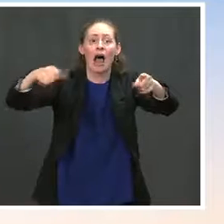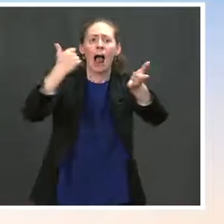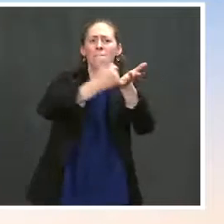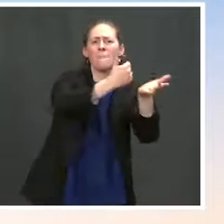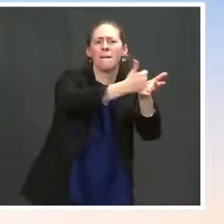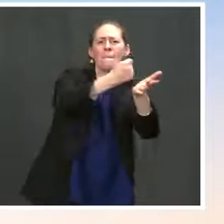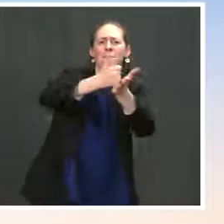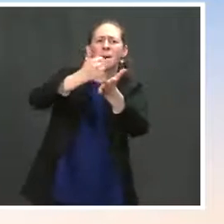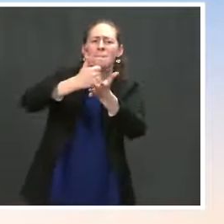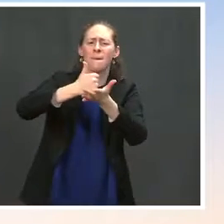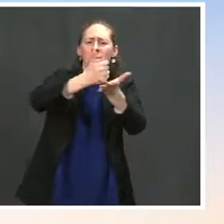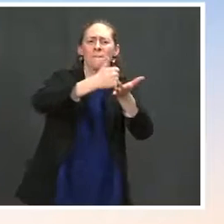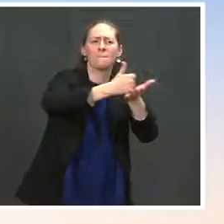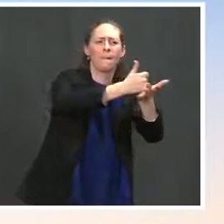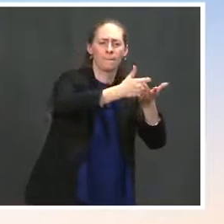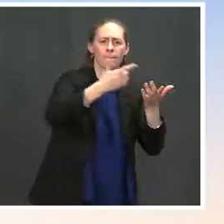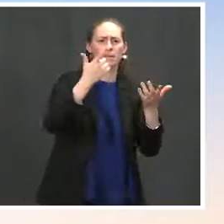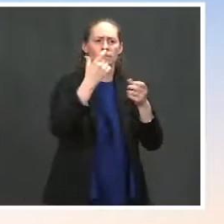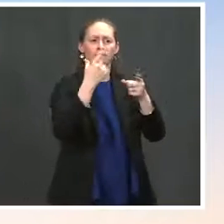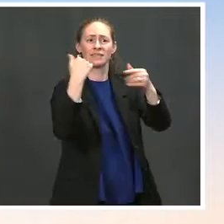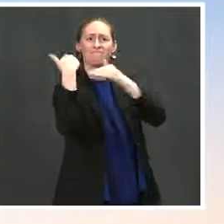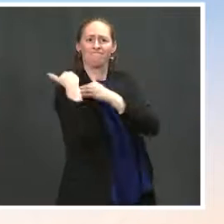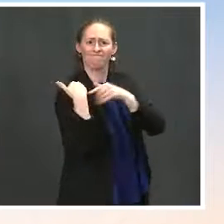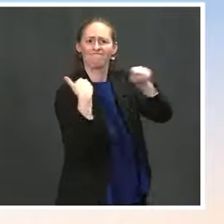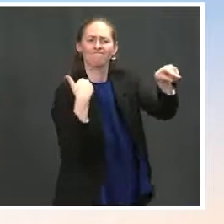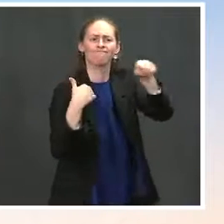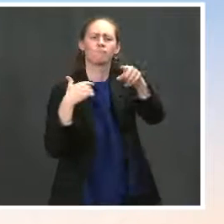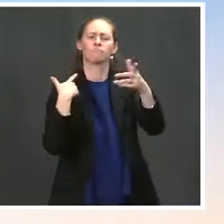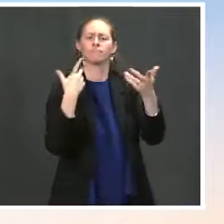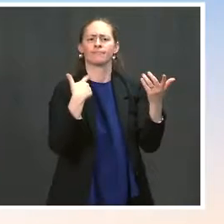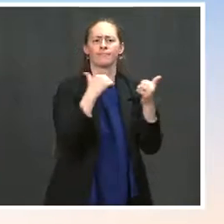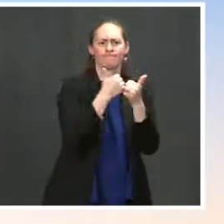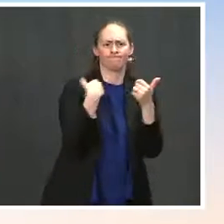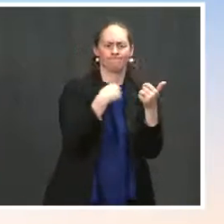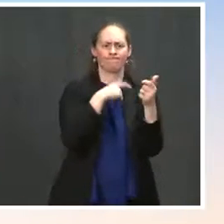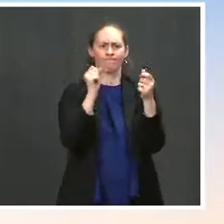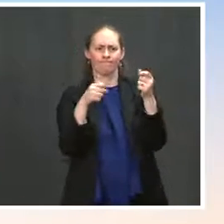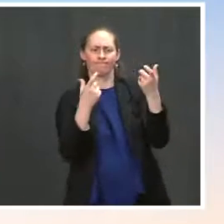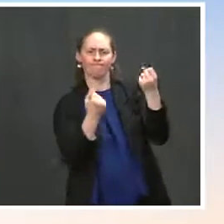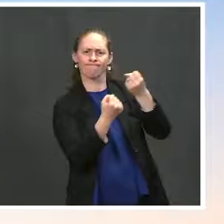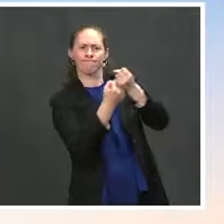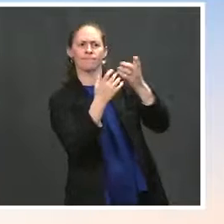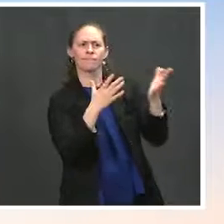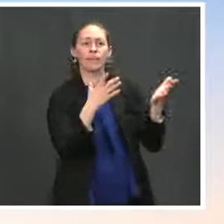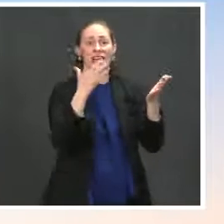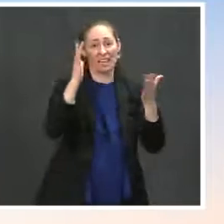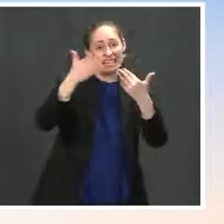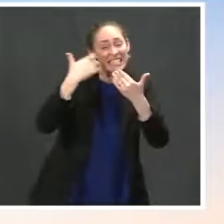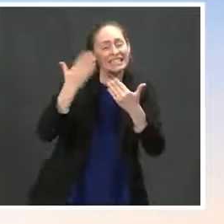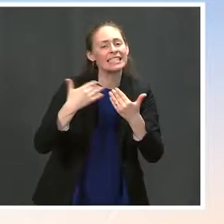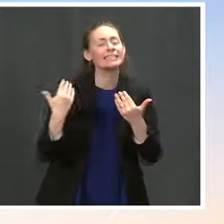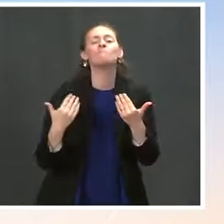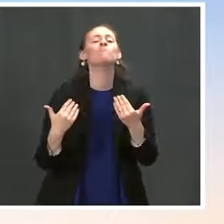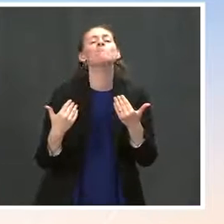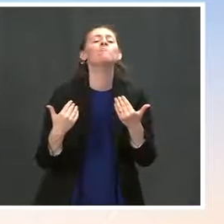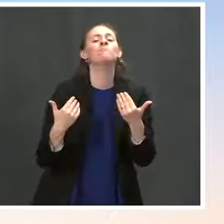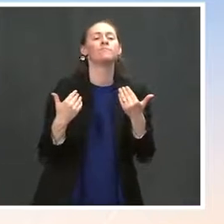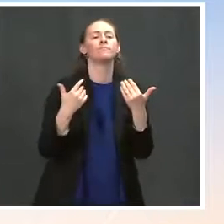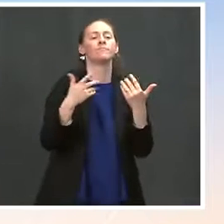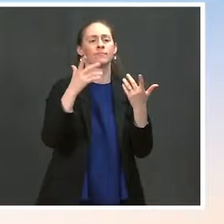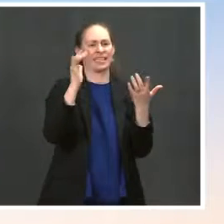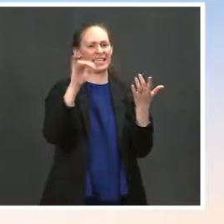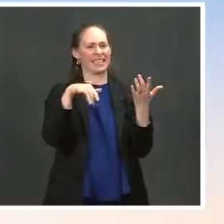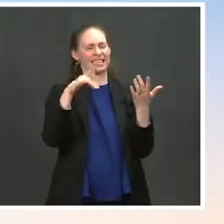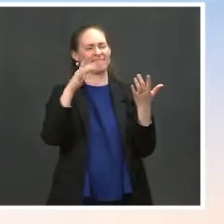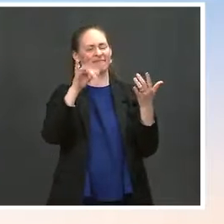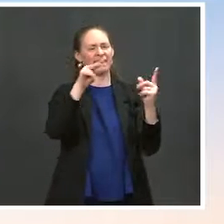obligations. That's certainly the proposal and the pitch we would be making. We're not saying it's going to be easy, but that would be the pitch we'd be making around that finance. When